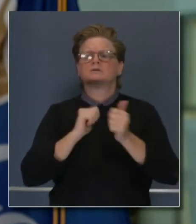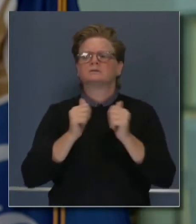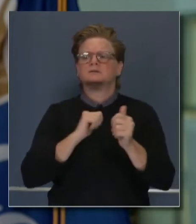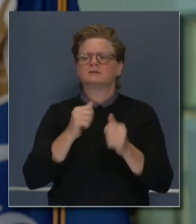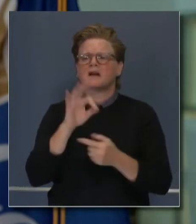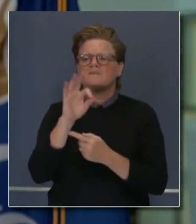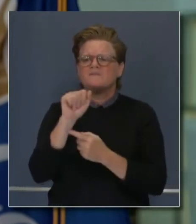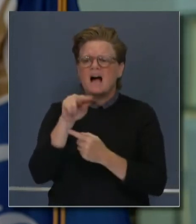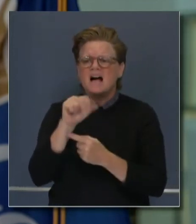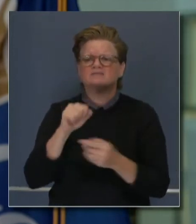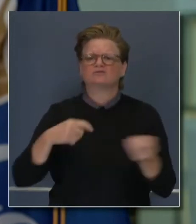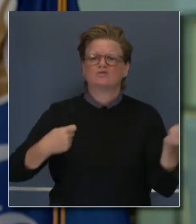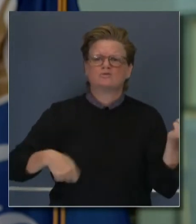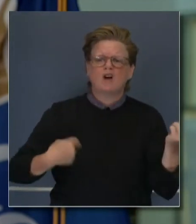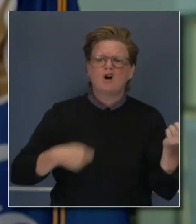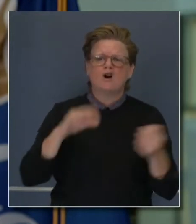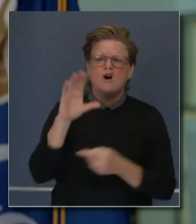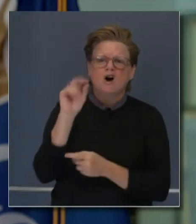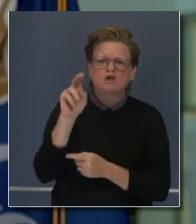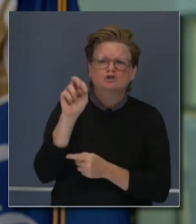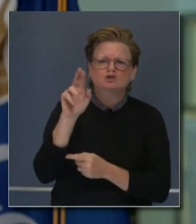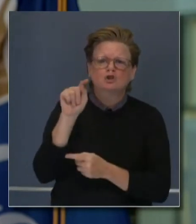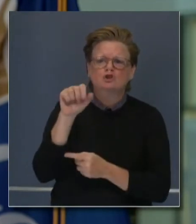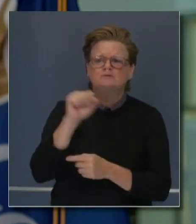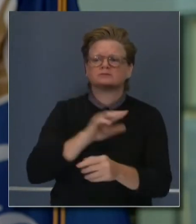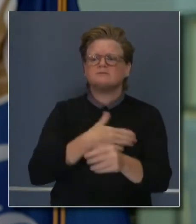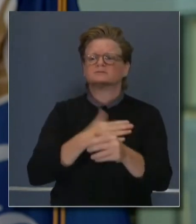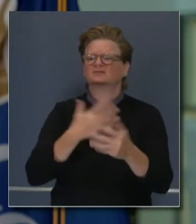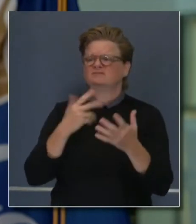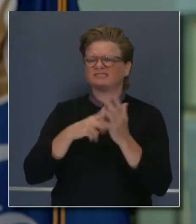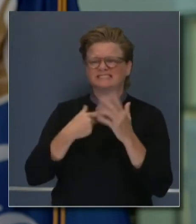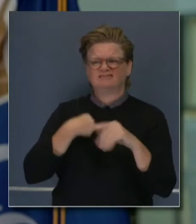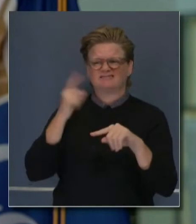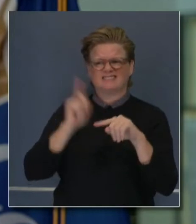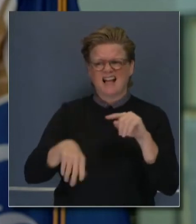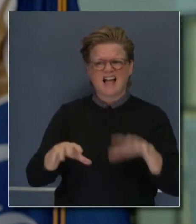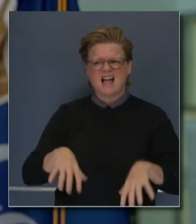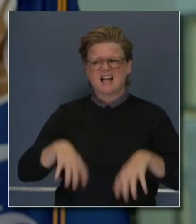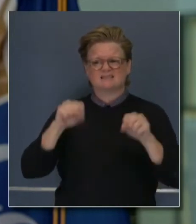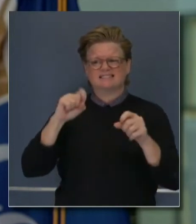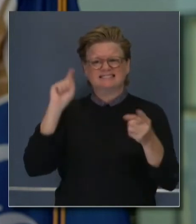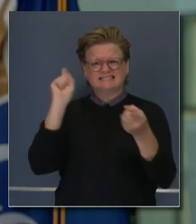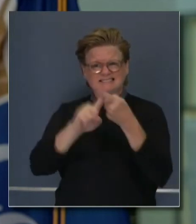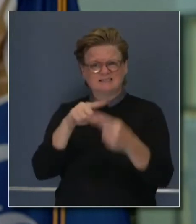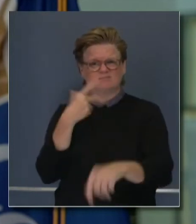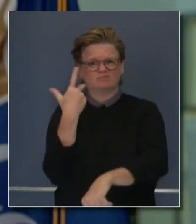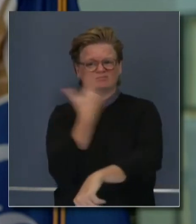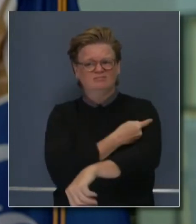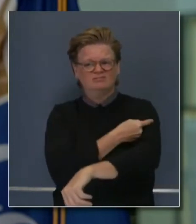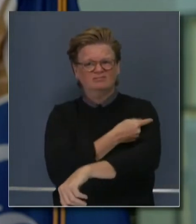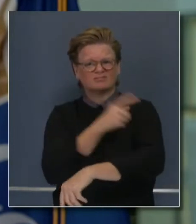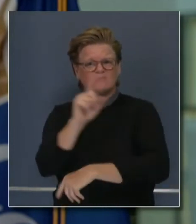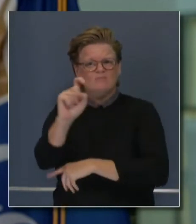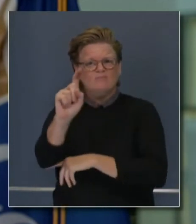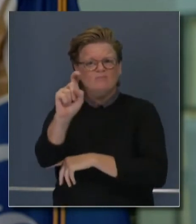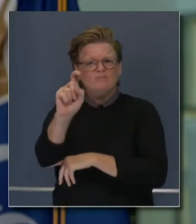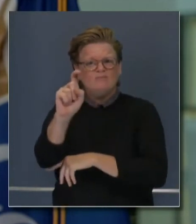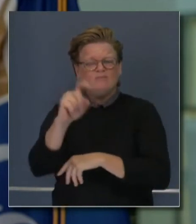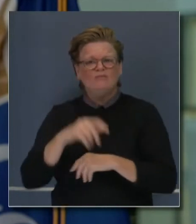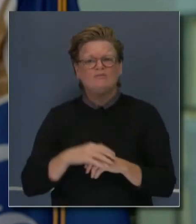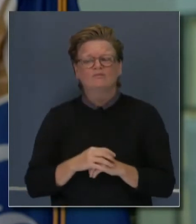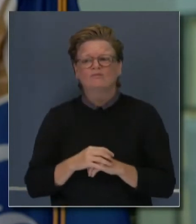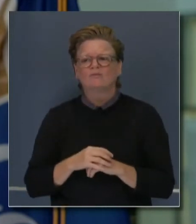concerts won't be allowed in the state until we have a vaccine? Well, and certainly not through this